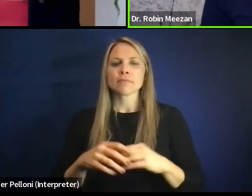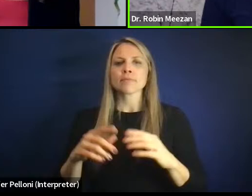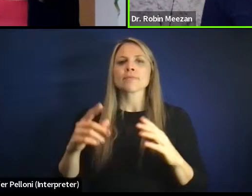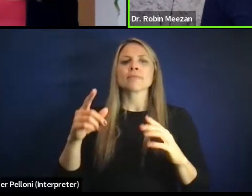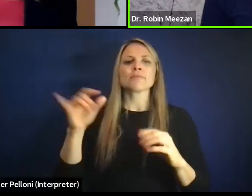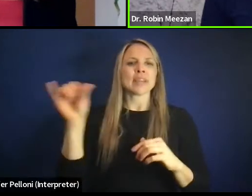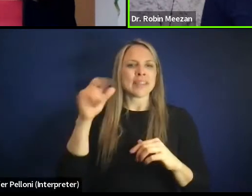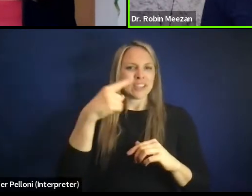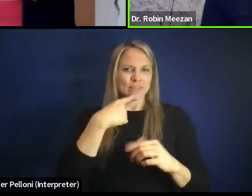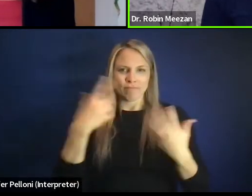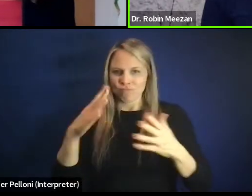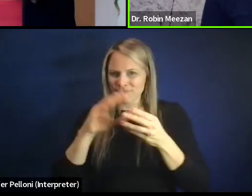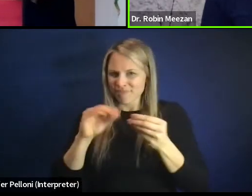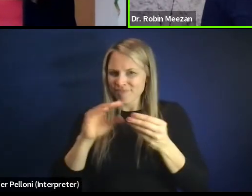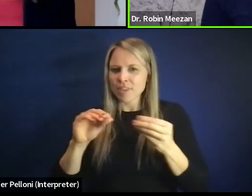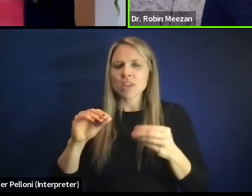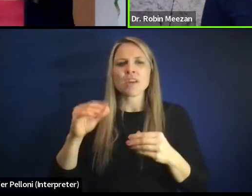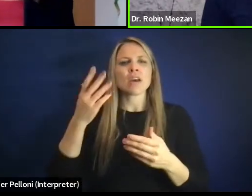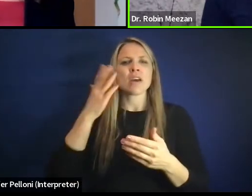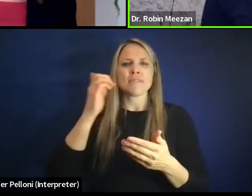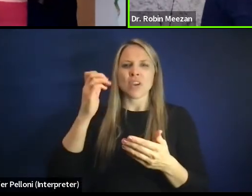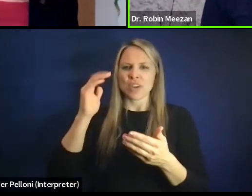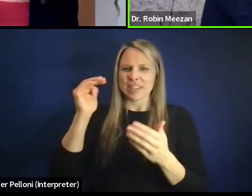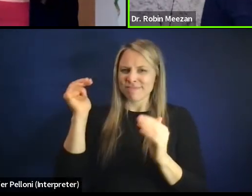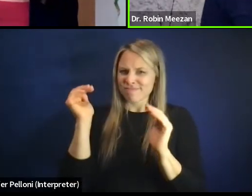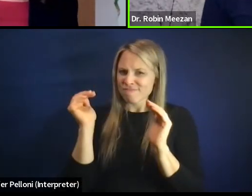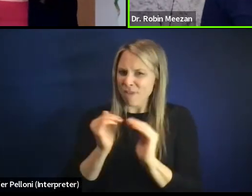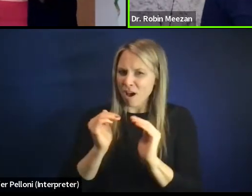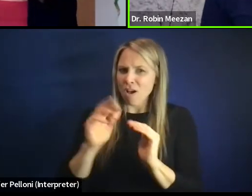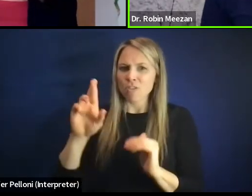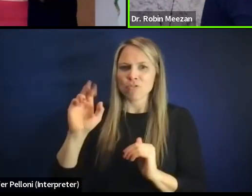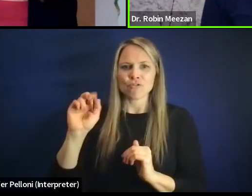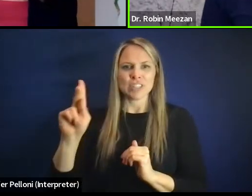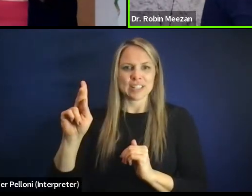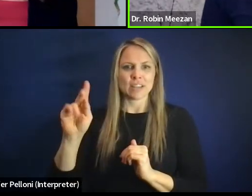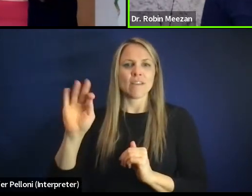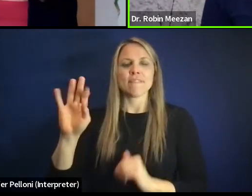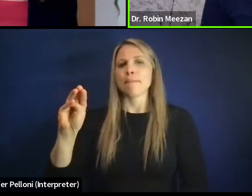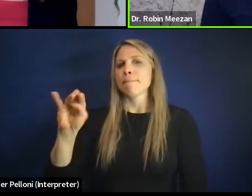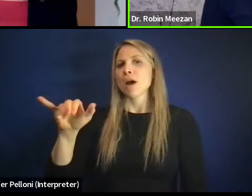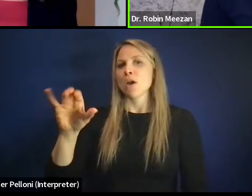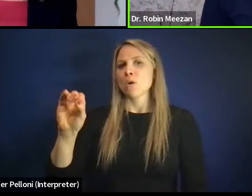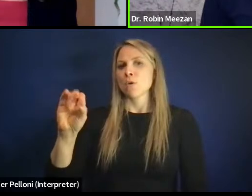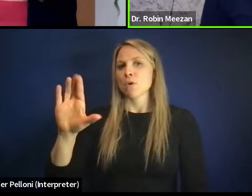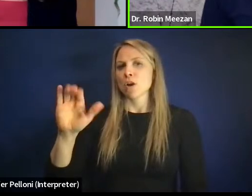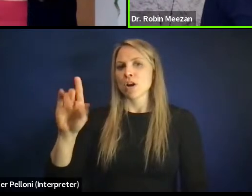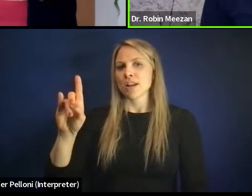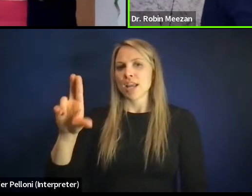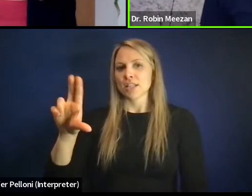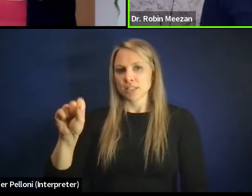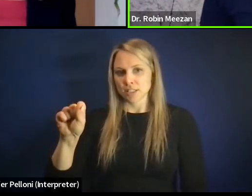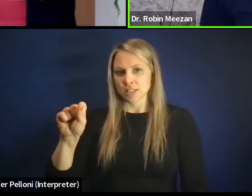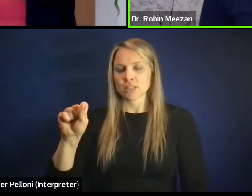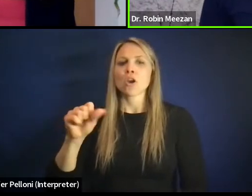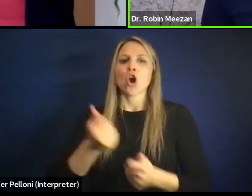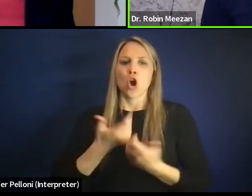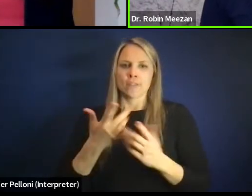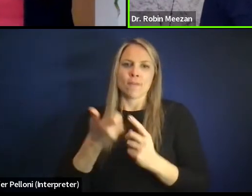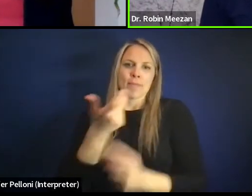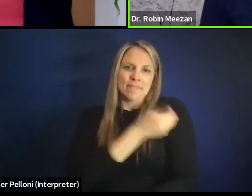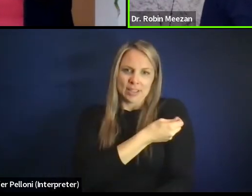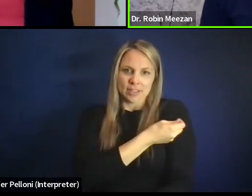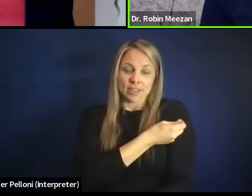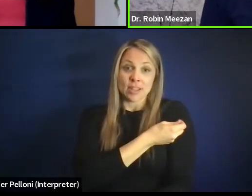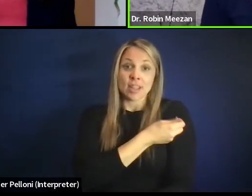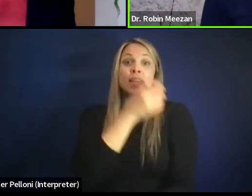she mentioned, a very, very small risk of myocarditis from the vaccine, which actually pales